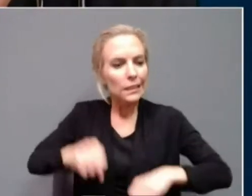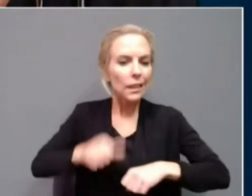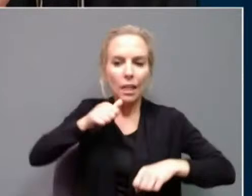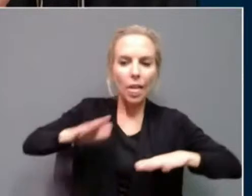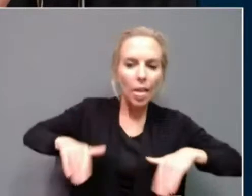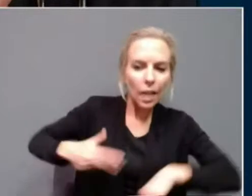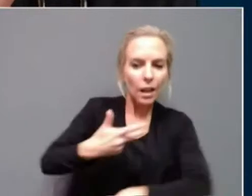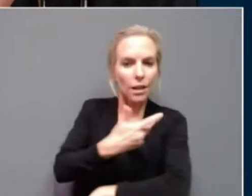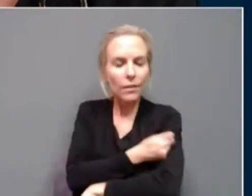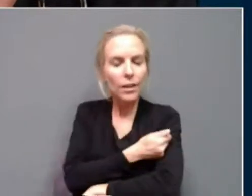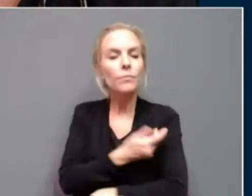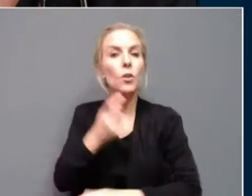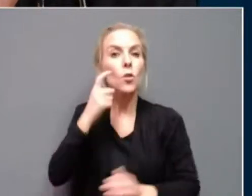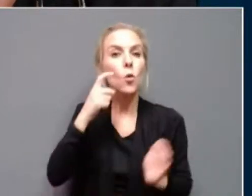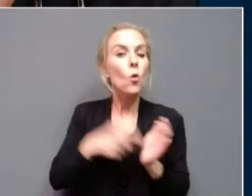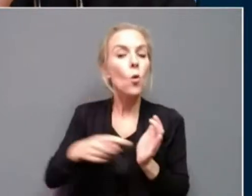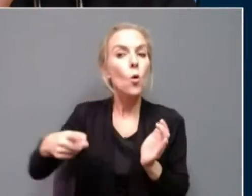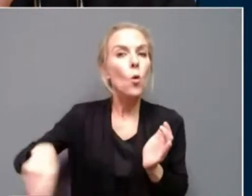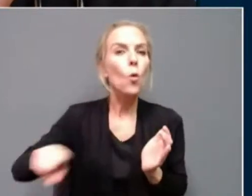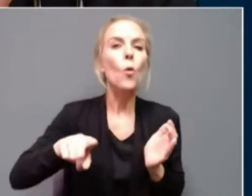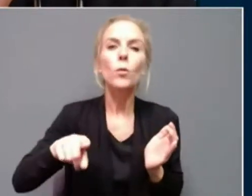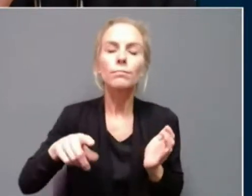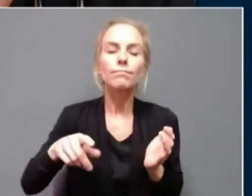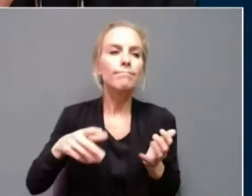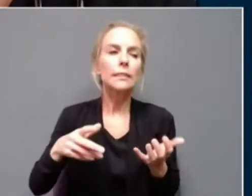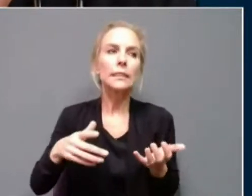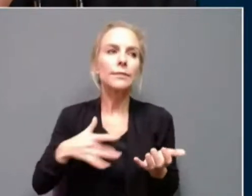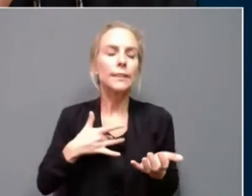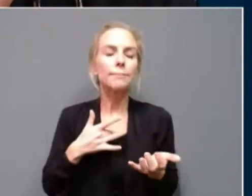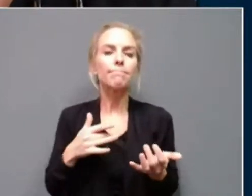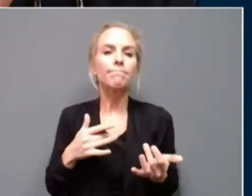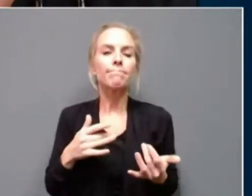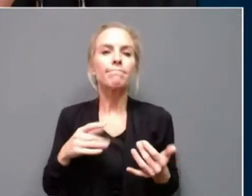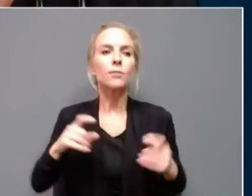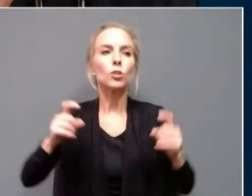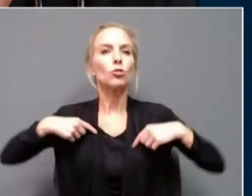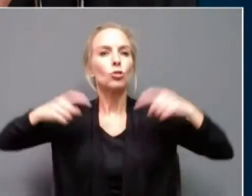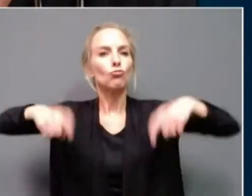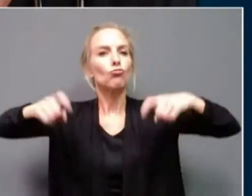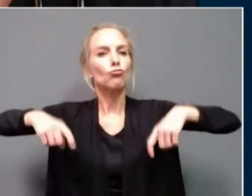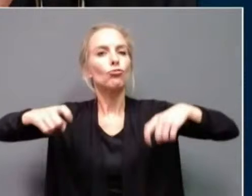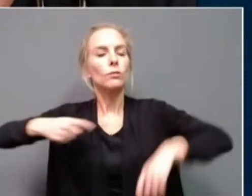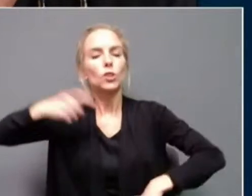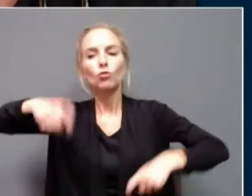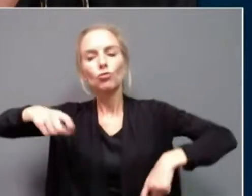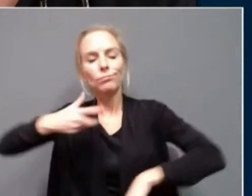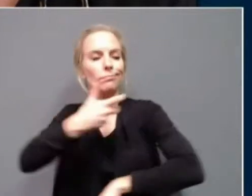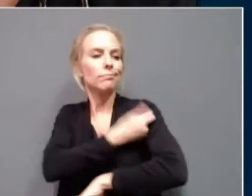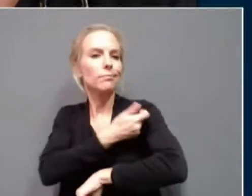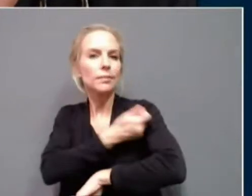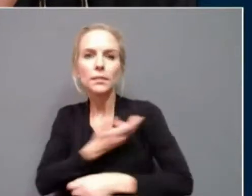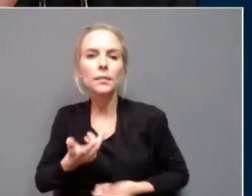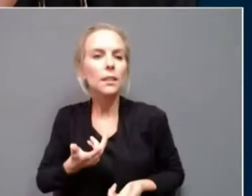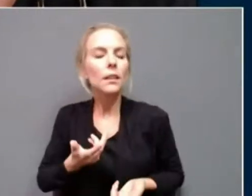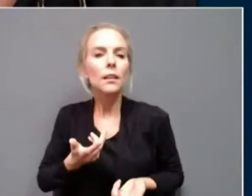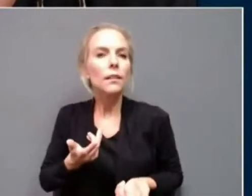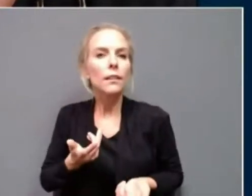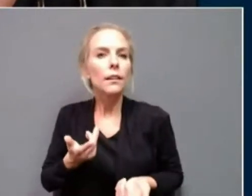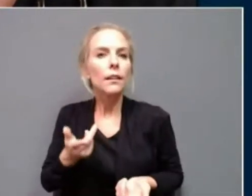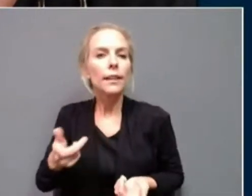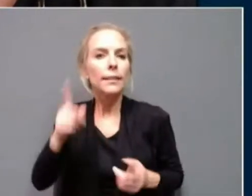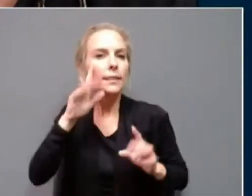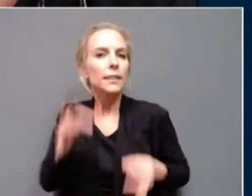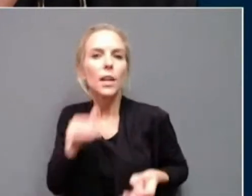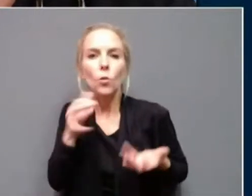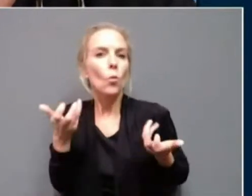we're seeing is a lot of regret from patients and family members that they chose not to vaccinate and are now